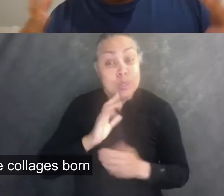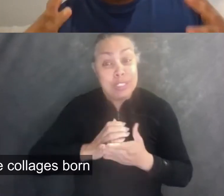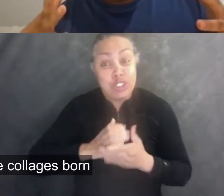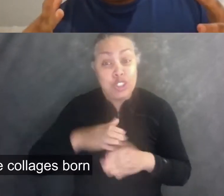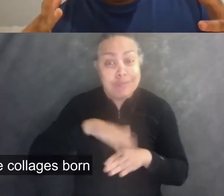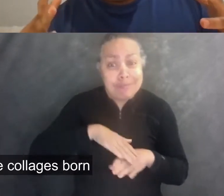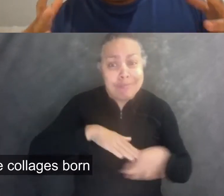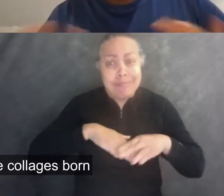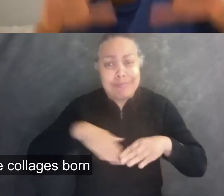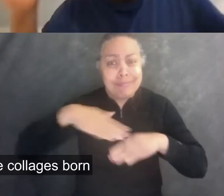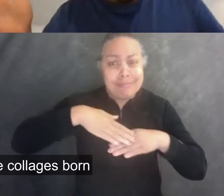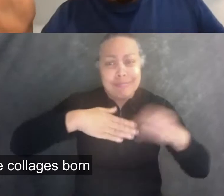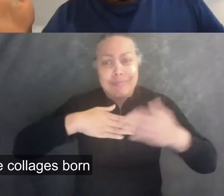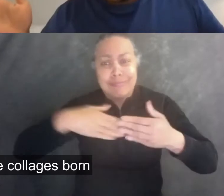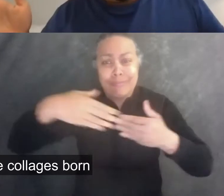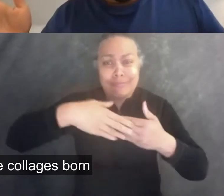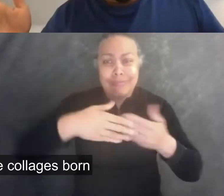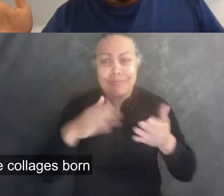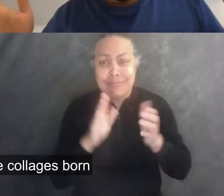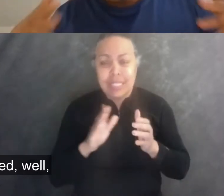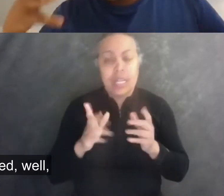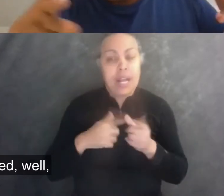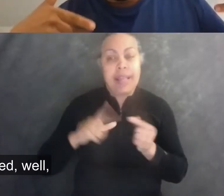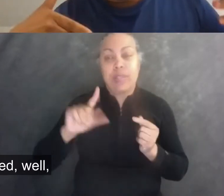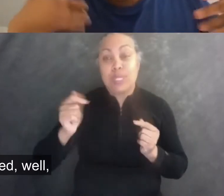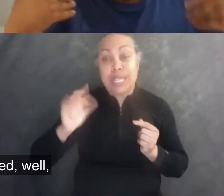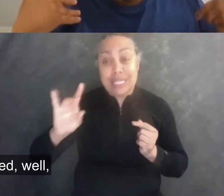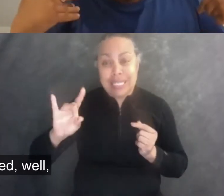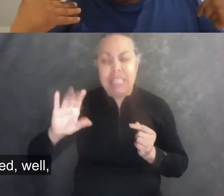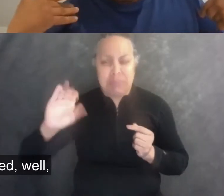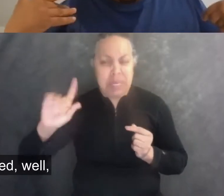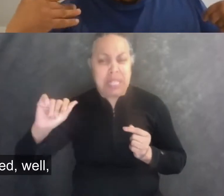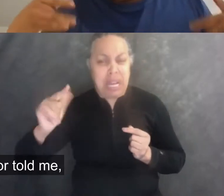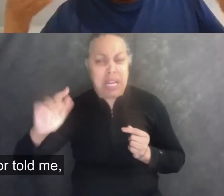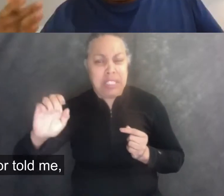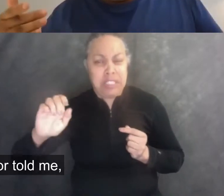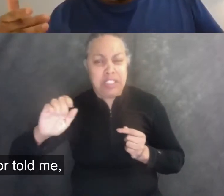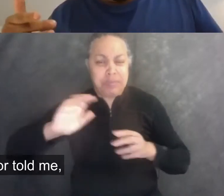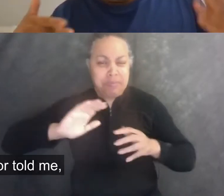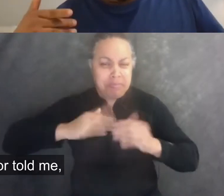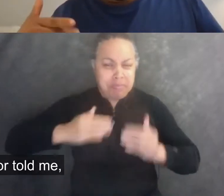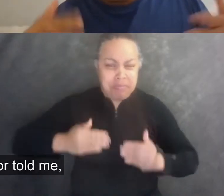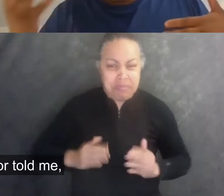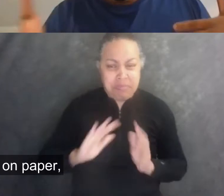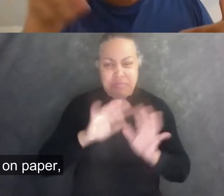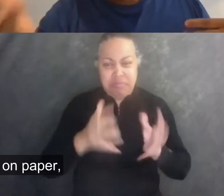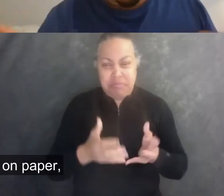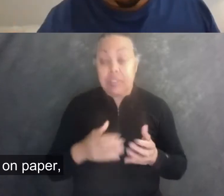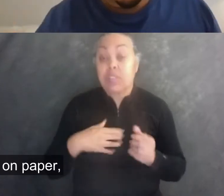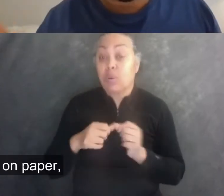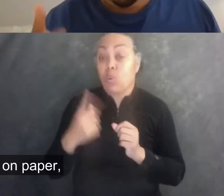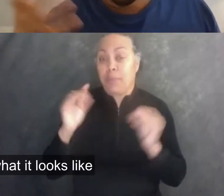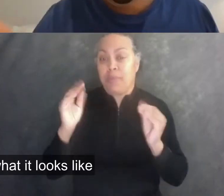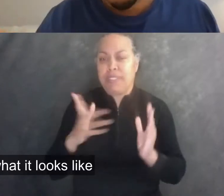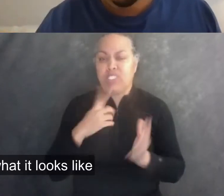in 2018, the image collages were born because I decided, well, I mean, if a professor told me you should print it